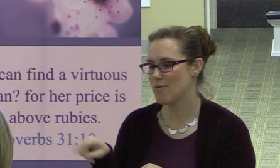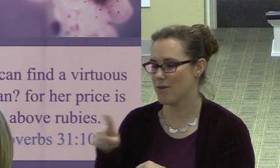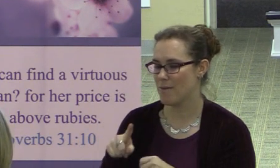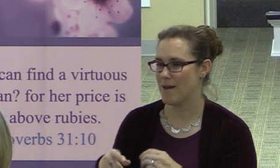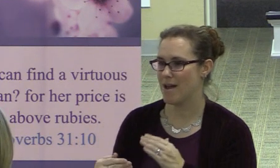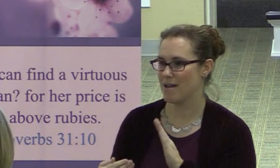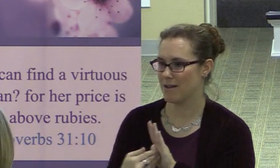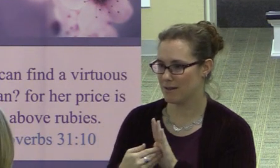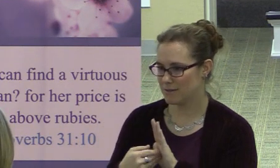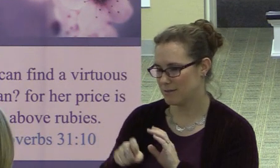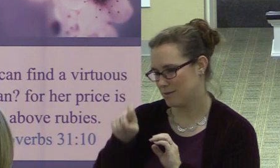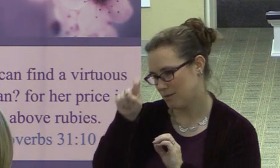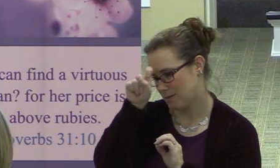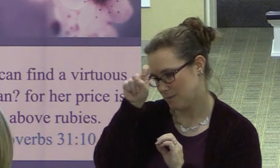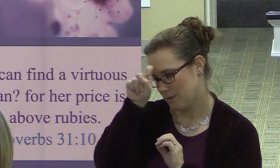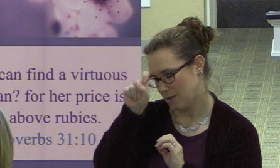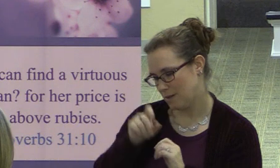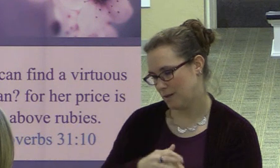the Egyptians.